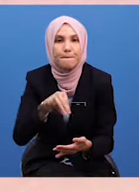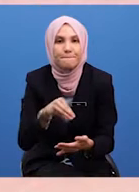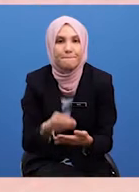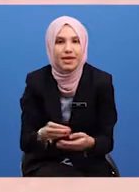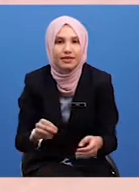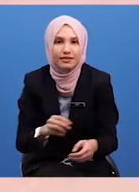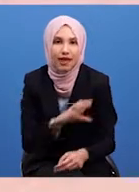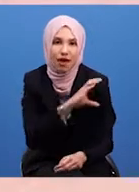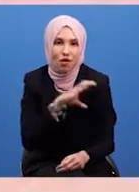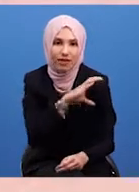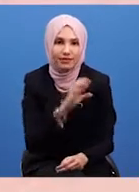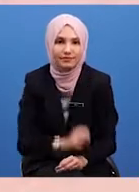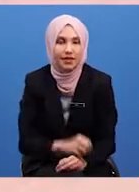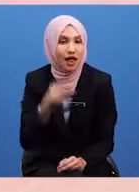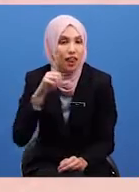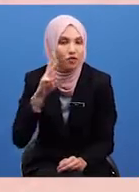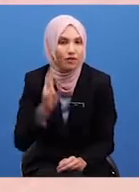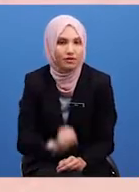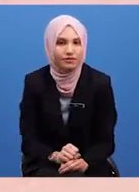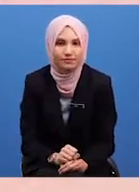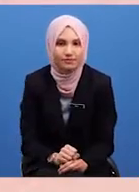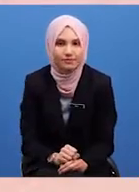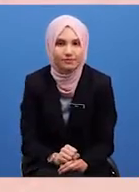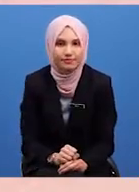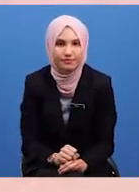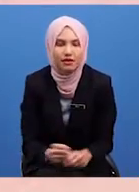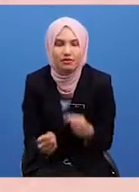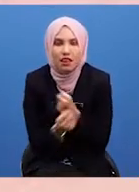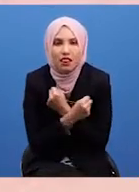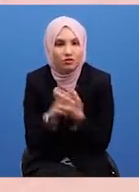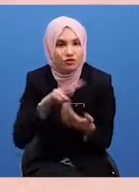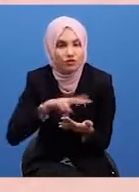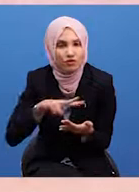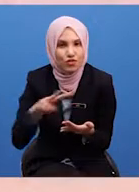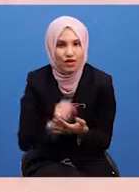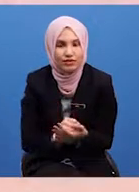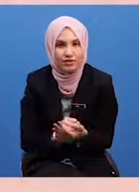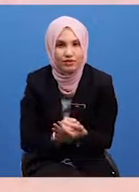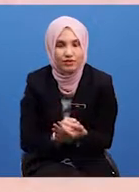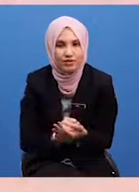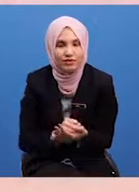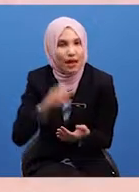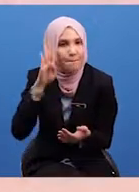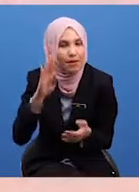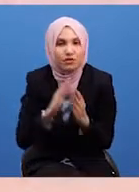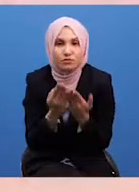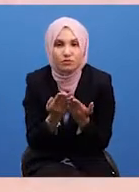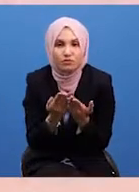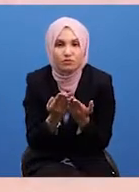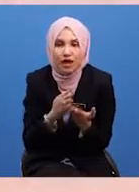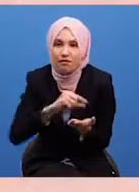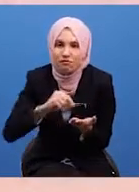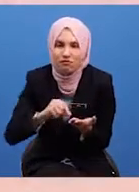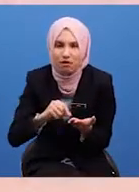we have Lin Webbings. She loves to read. She reads Bradbury books and writes